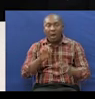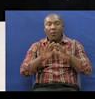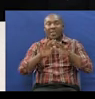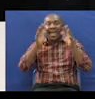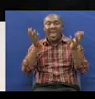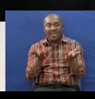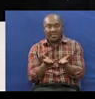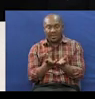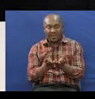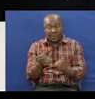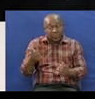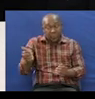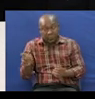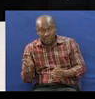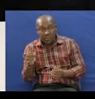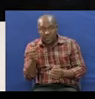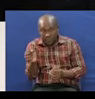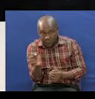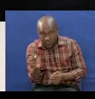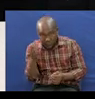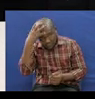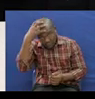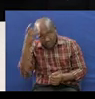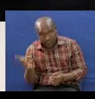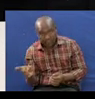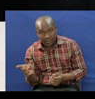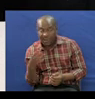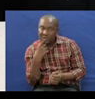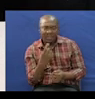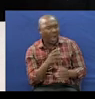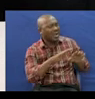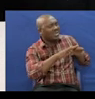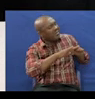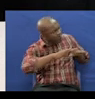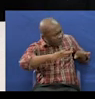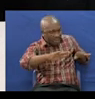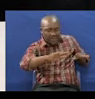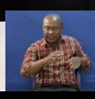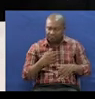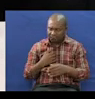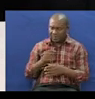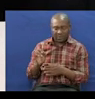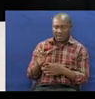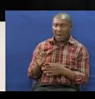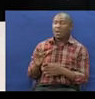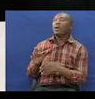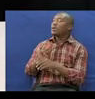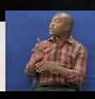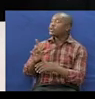Earth. They're trying to say the shape of the Earth is flat, as those old ages or old